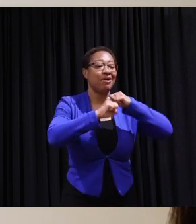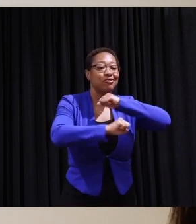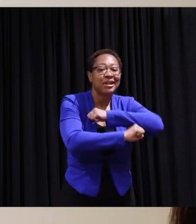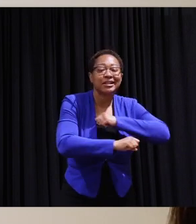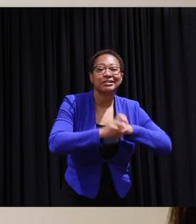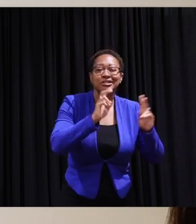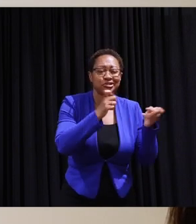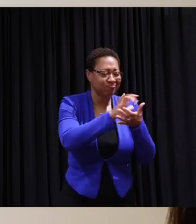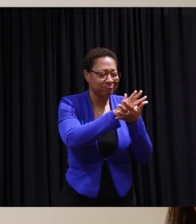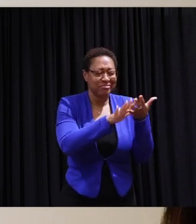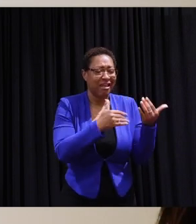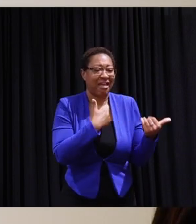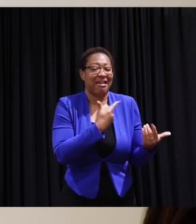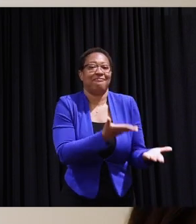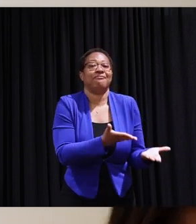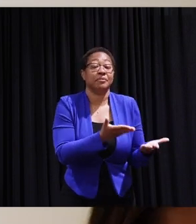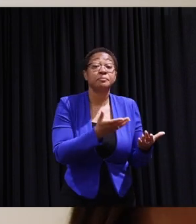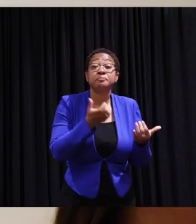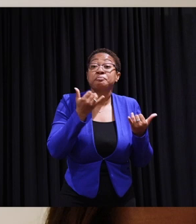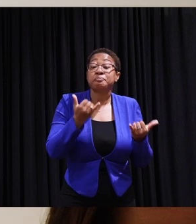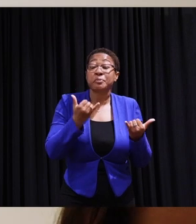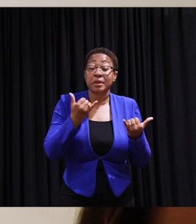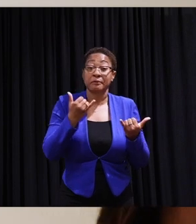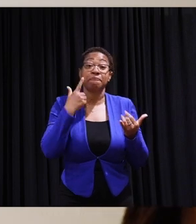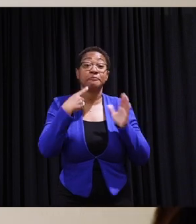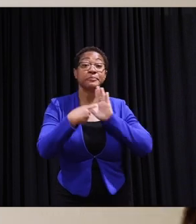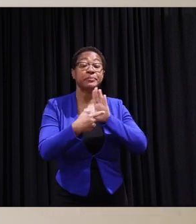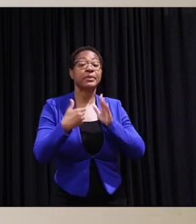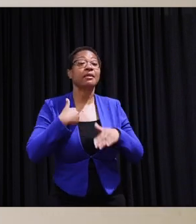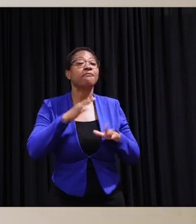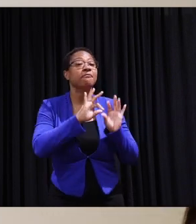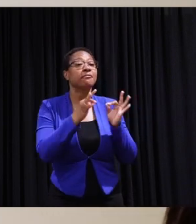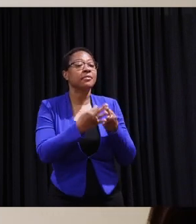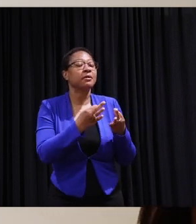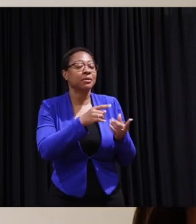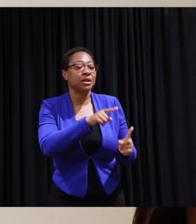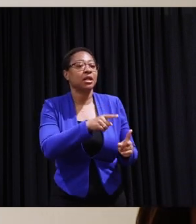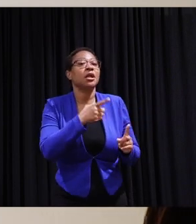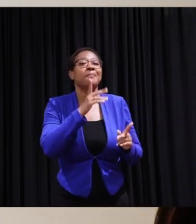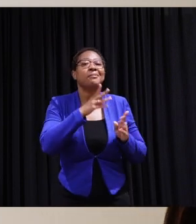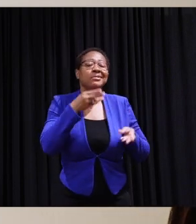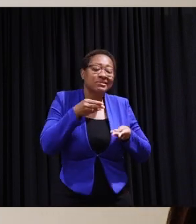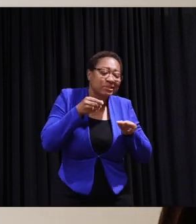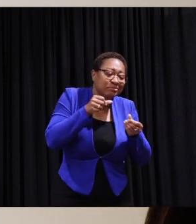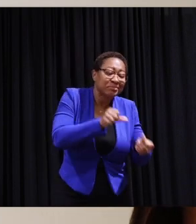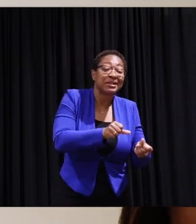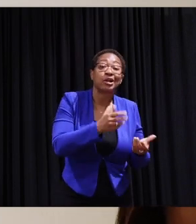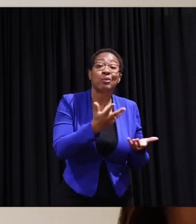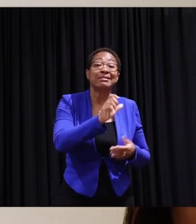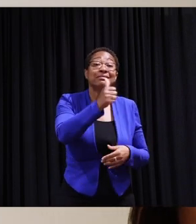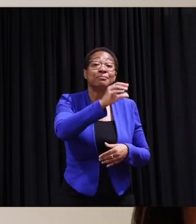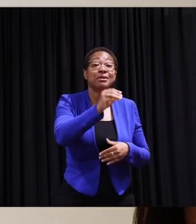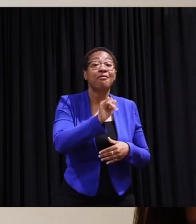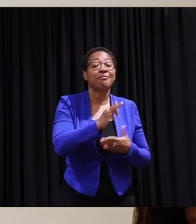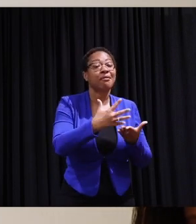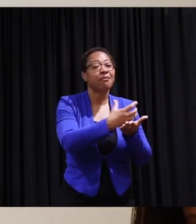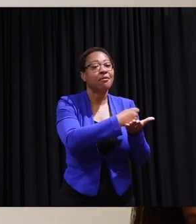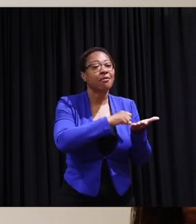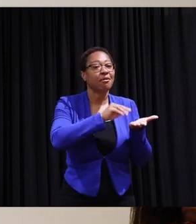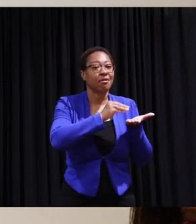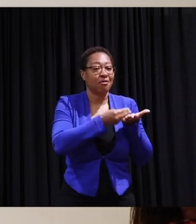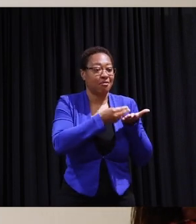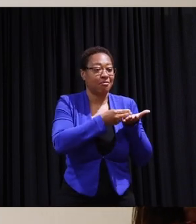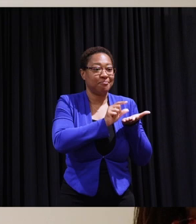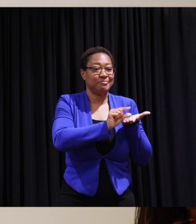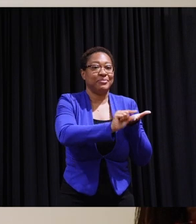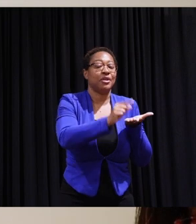of issues. So now you have a family that in Detroit, the energy burden, people are spending 10% of their income on